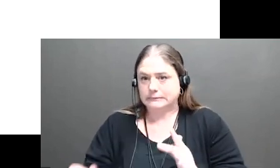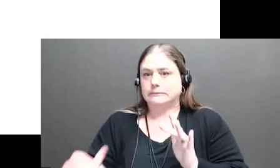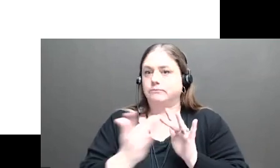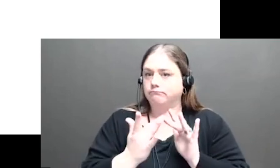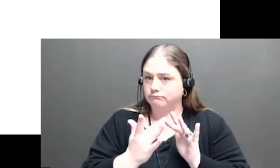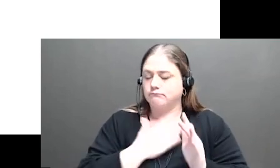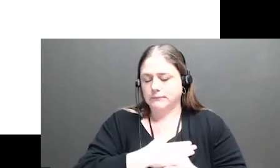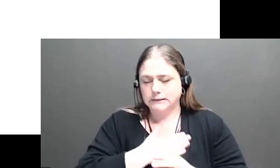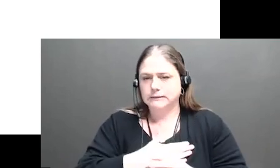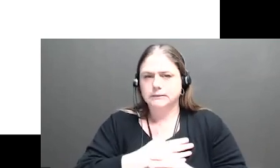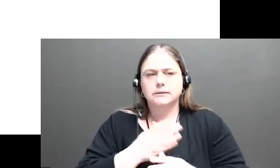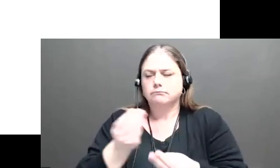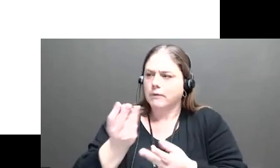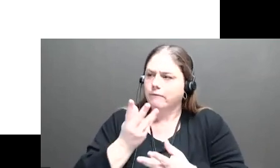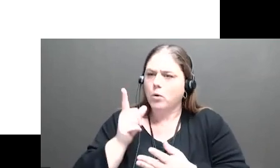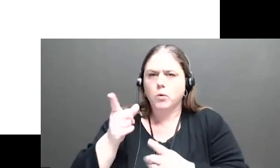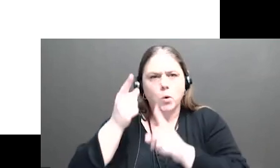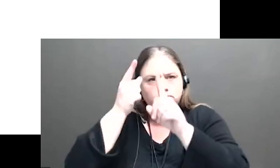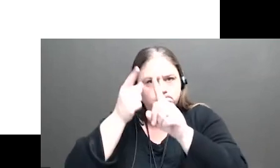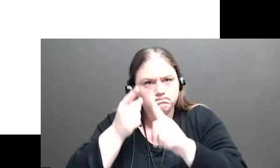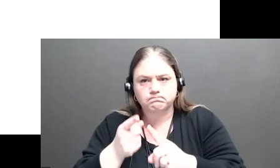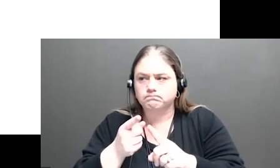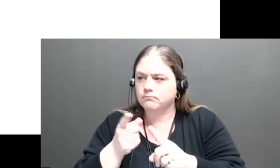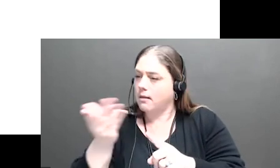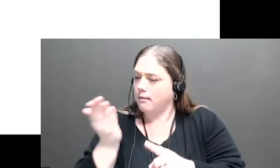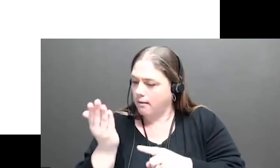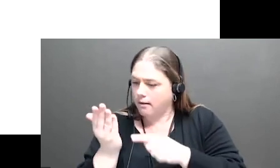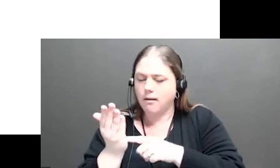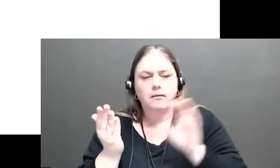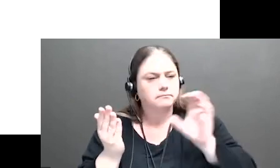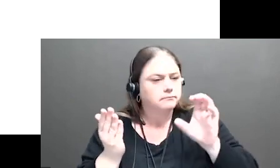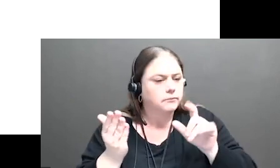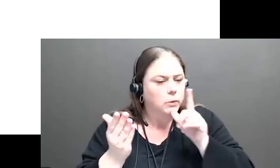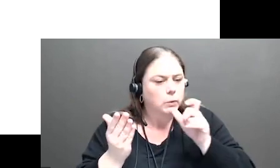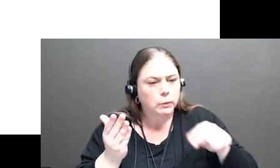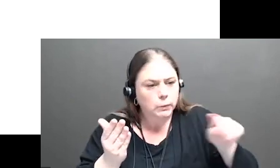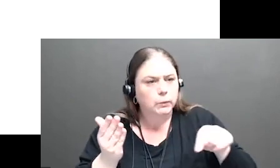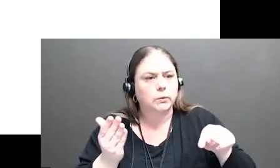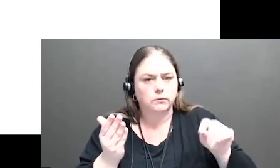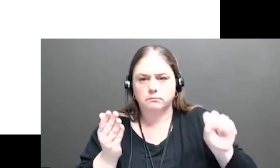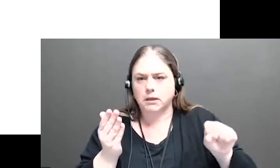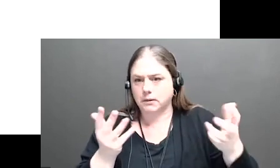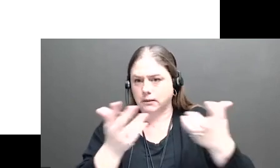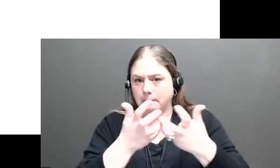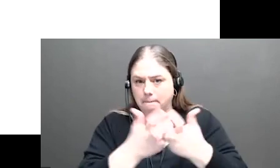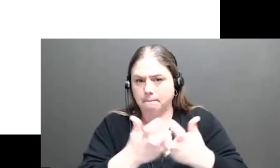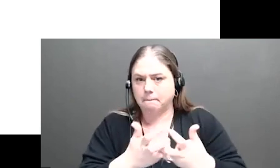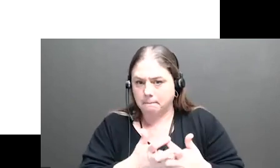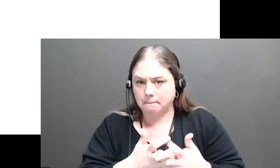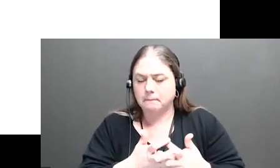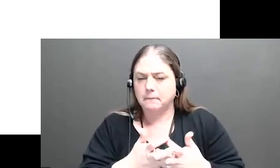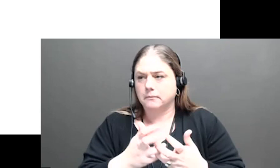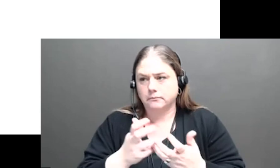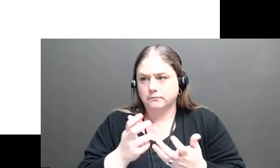and let us know what you're looking for, and we can potentially match you with job seekers who meet the skill sets that you're looking